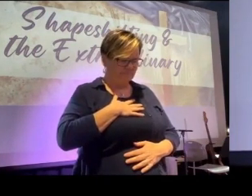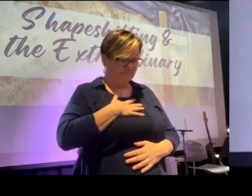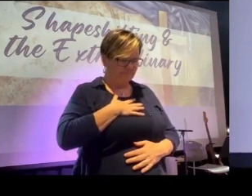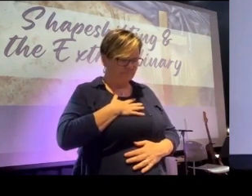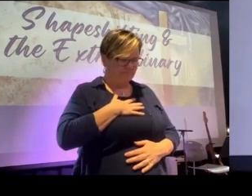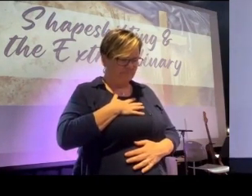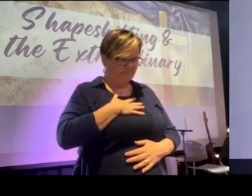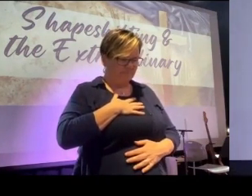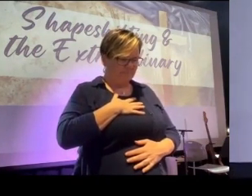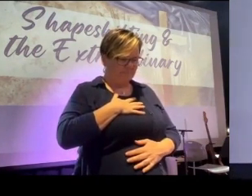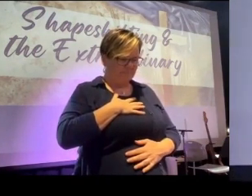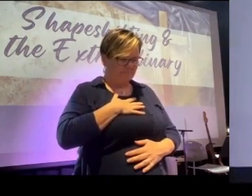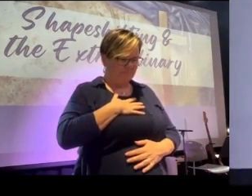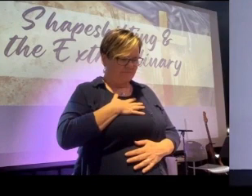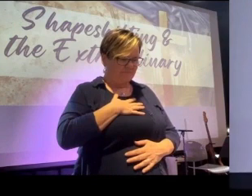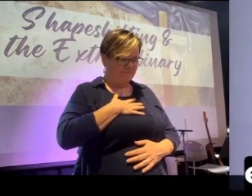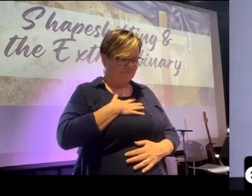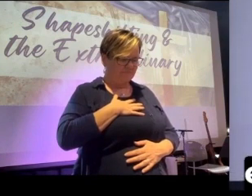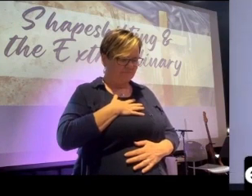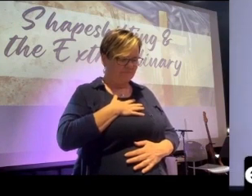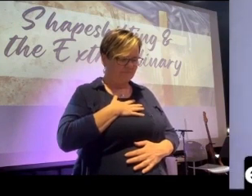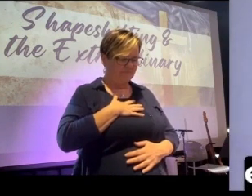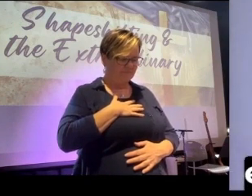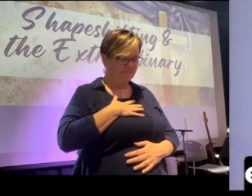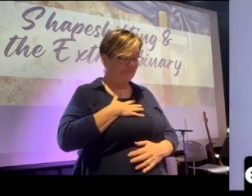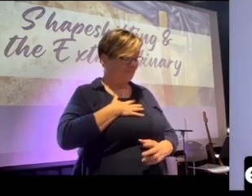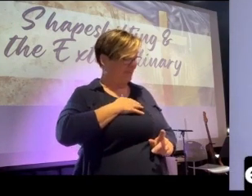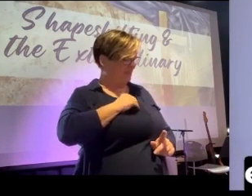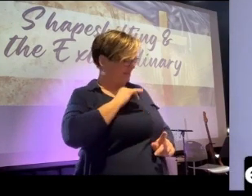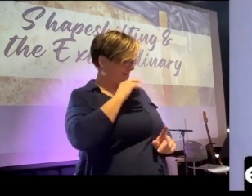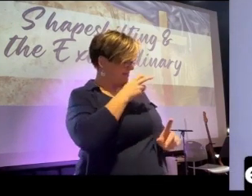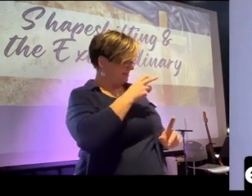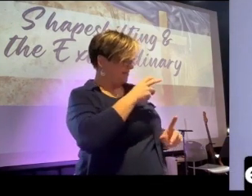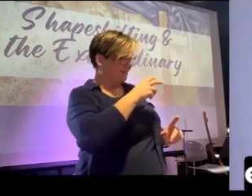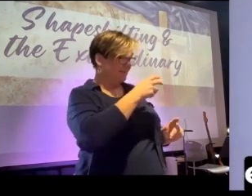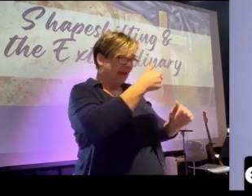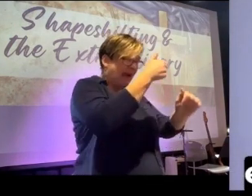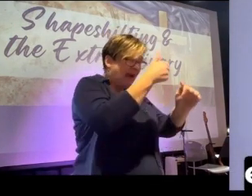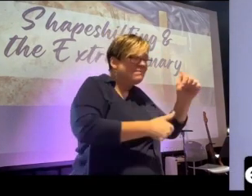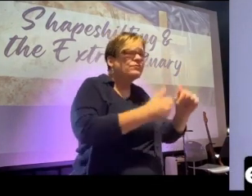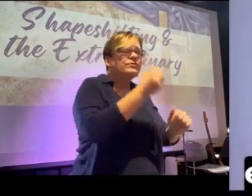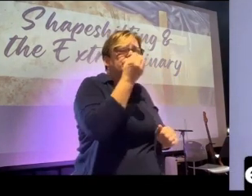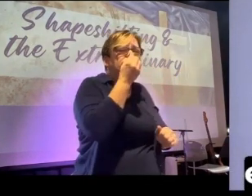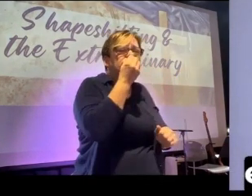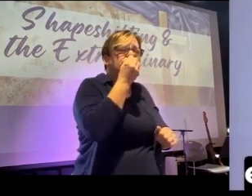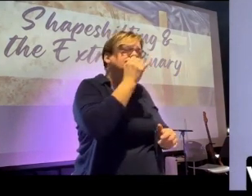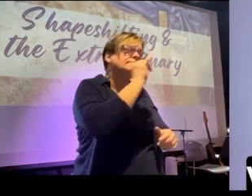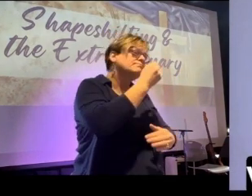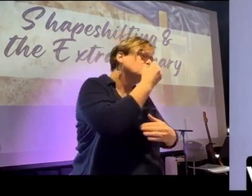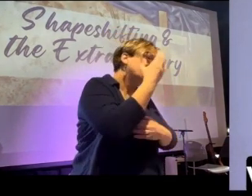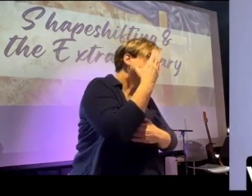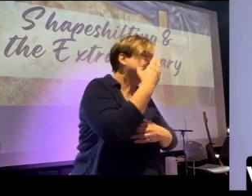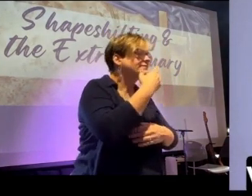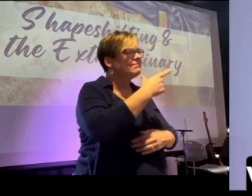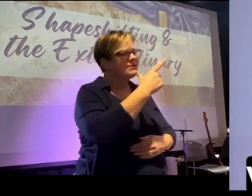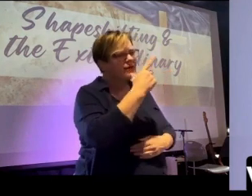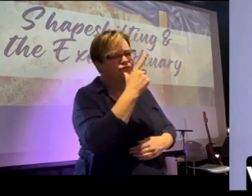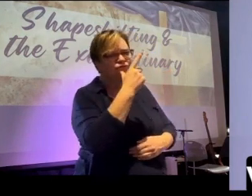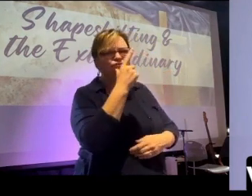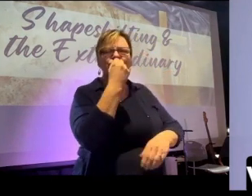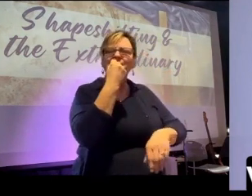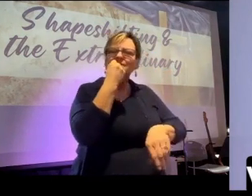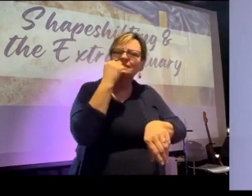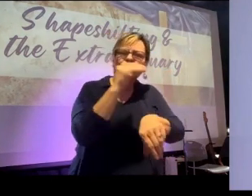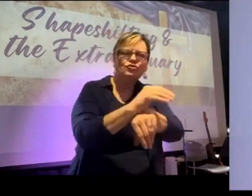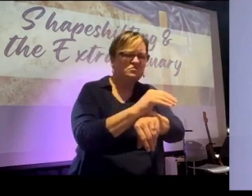in the same way that every meal can be made with or